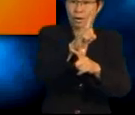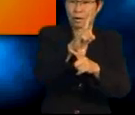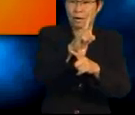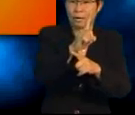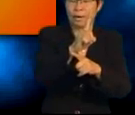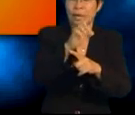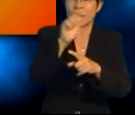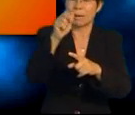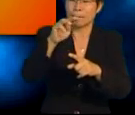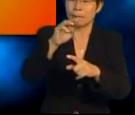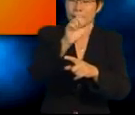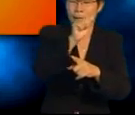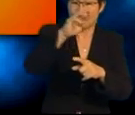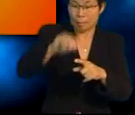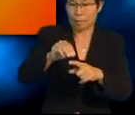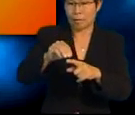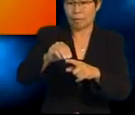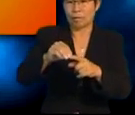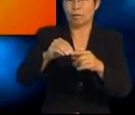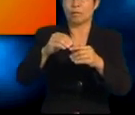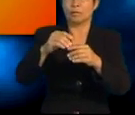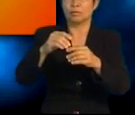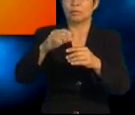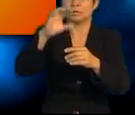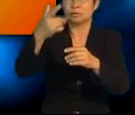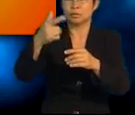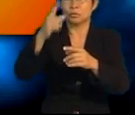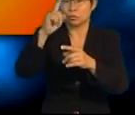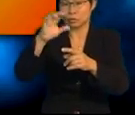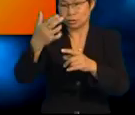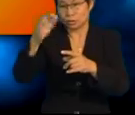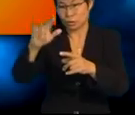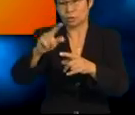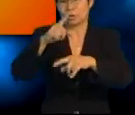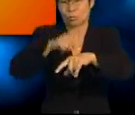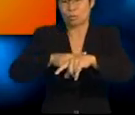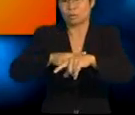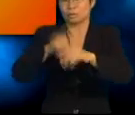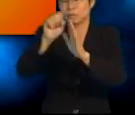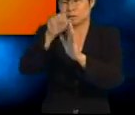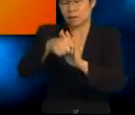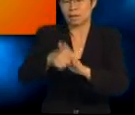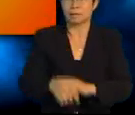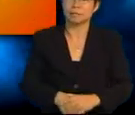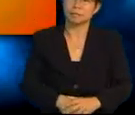the rate of flow of a charge at 1 coulomb per second.